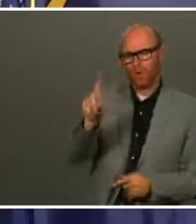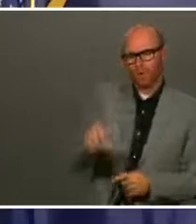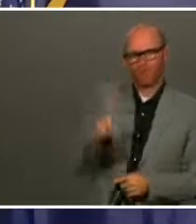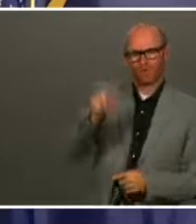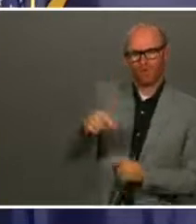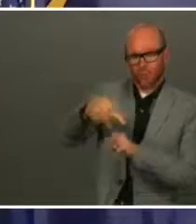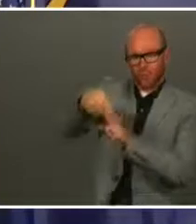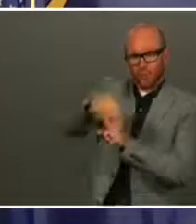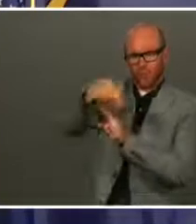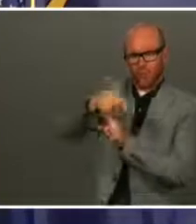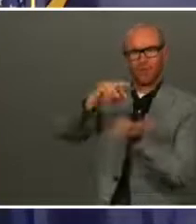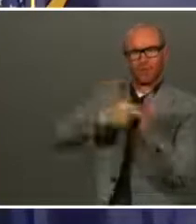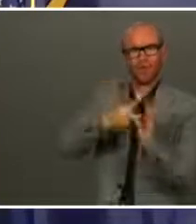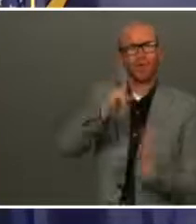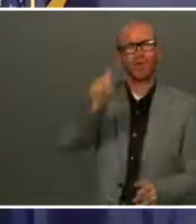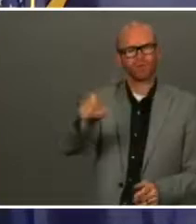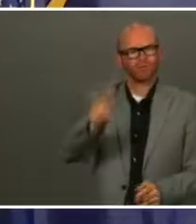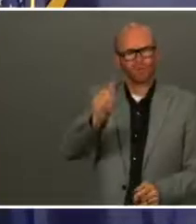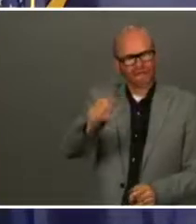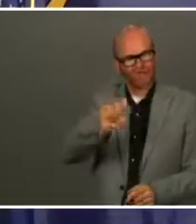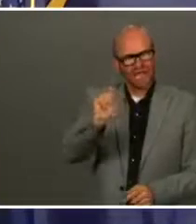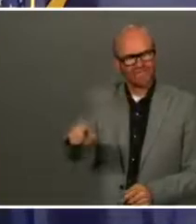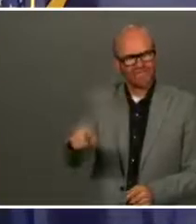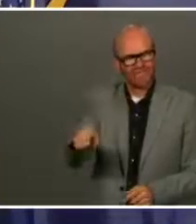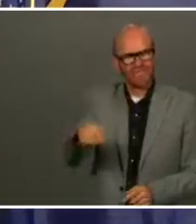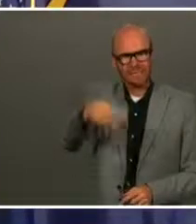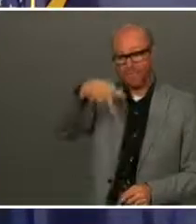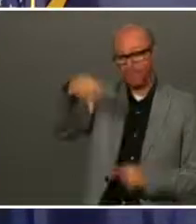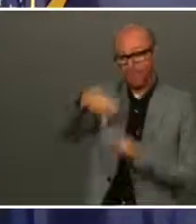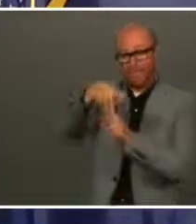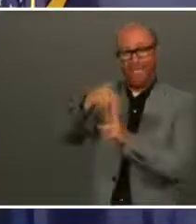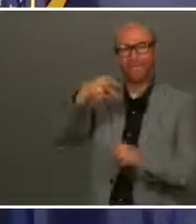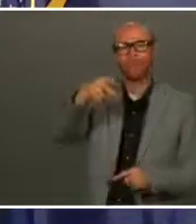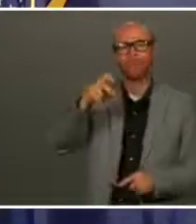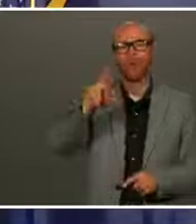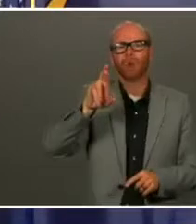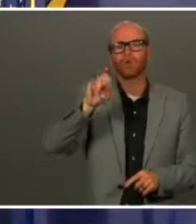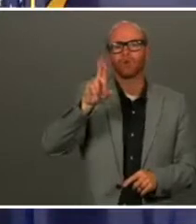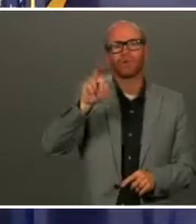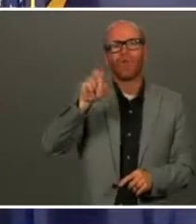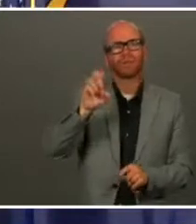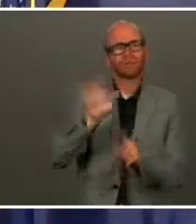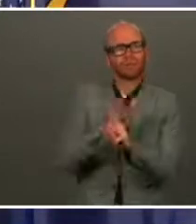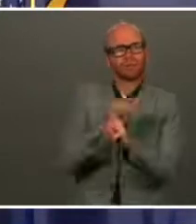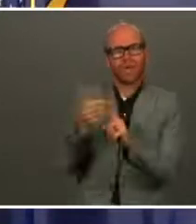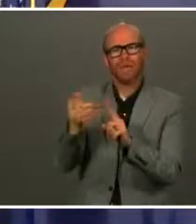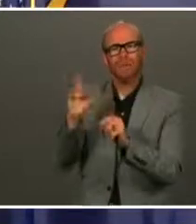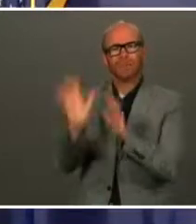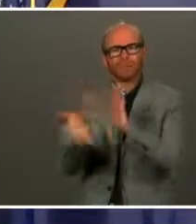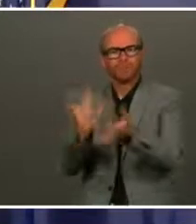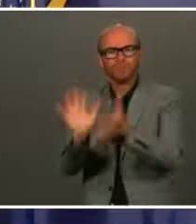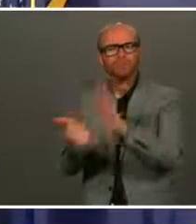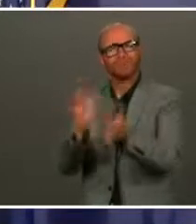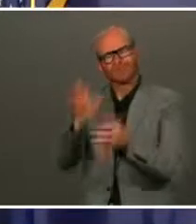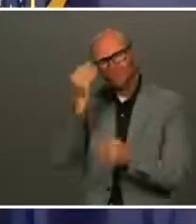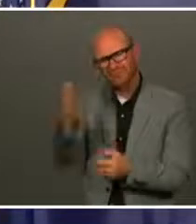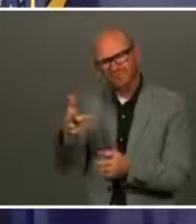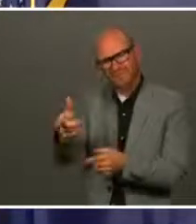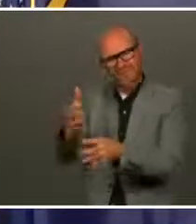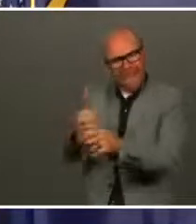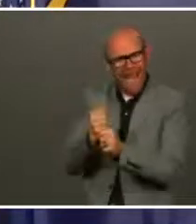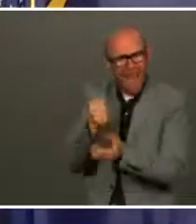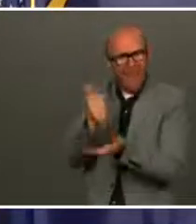And you just ask that question. The second part of that is just persuade, and that is, we persuade the person to get some